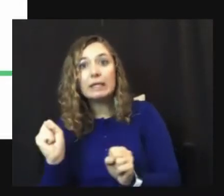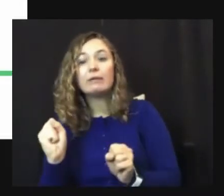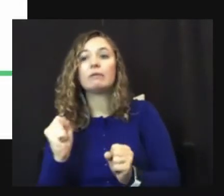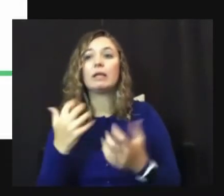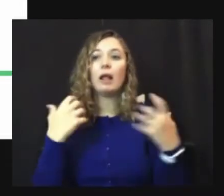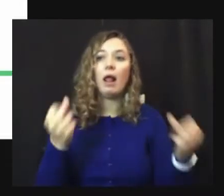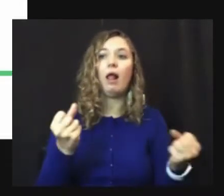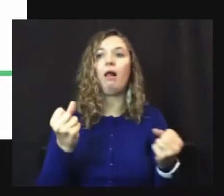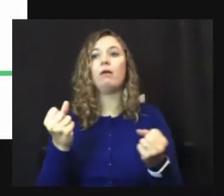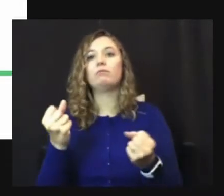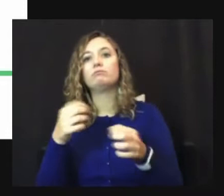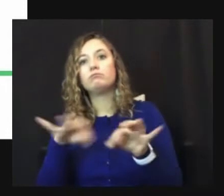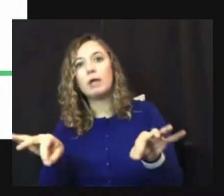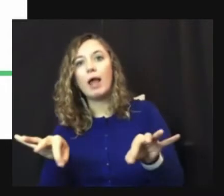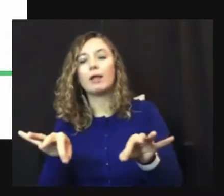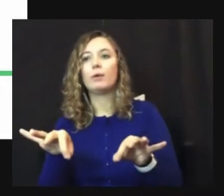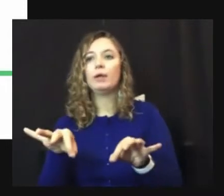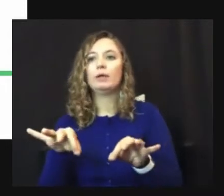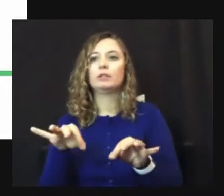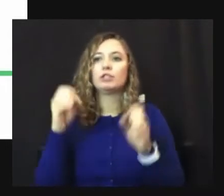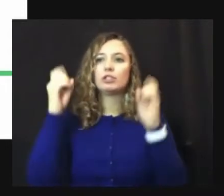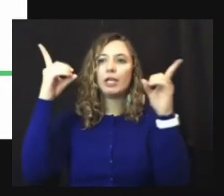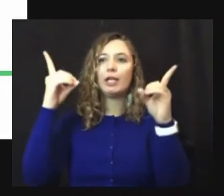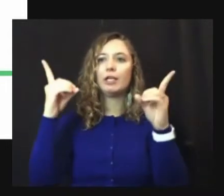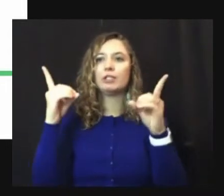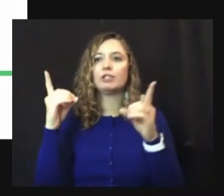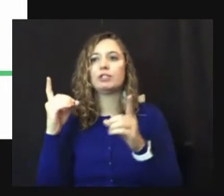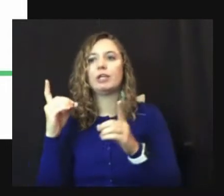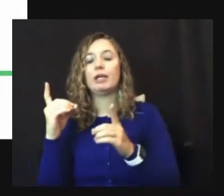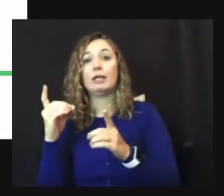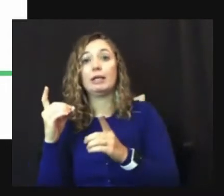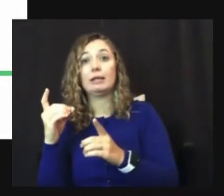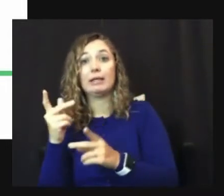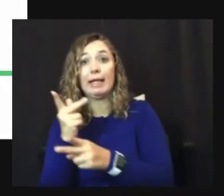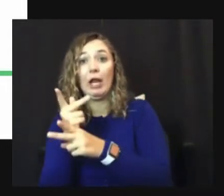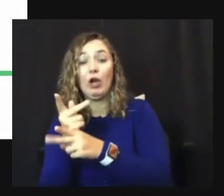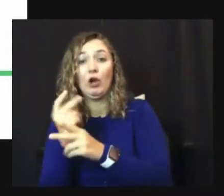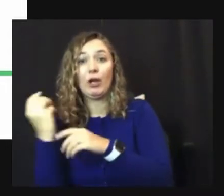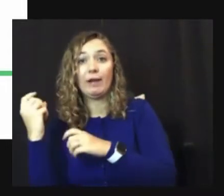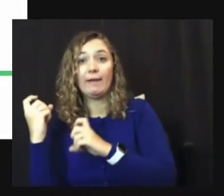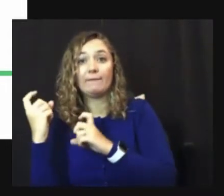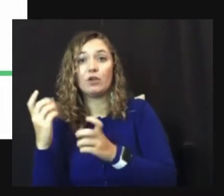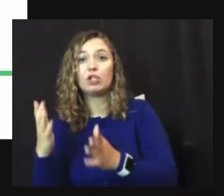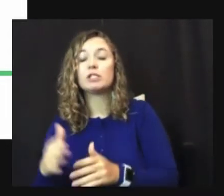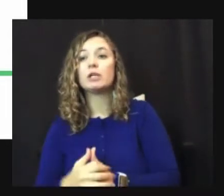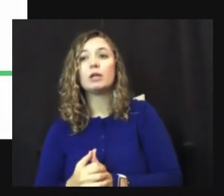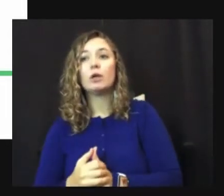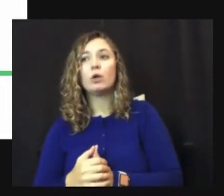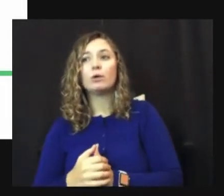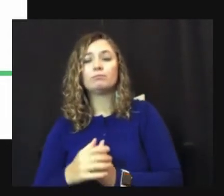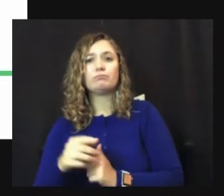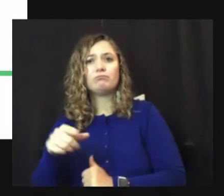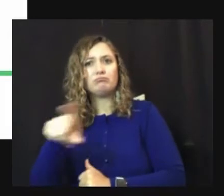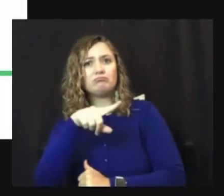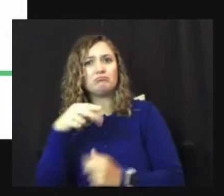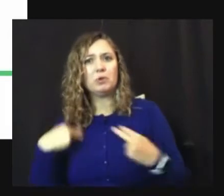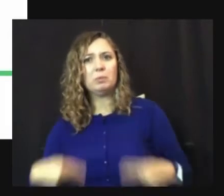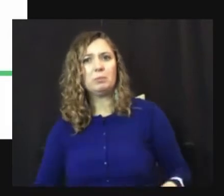education, caregivers, you can't, as a human, survive without